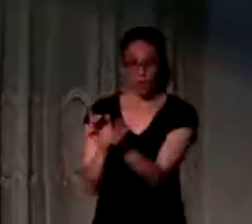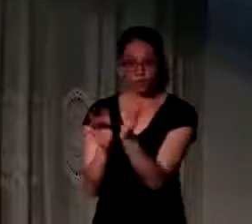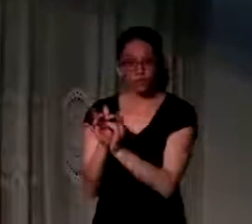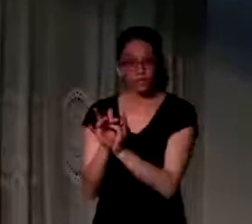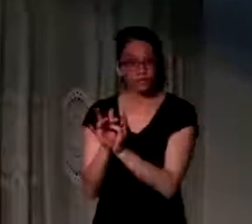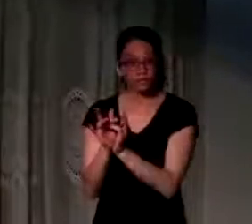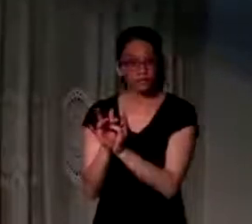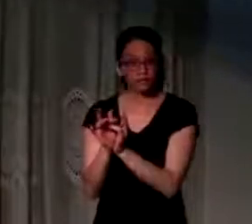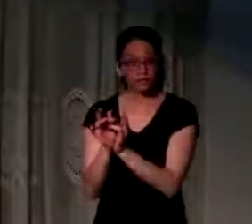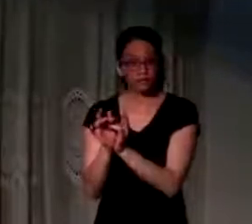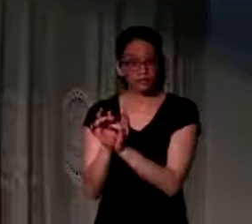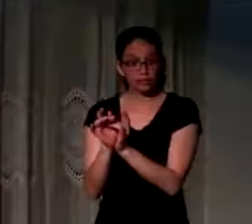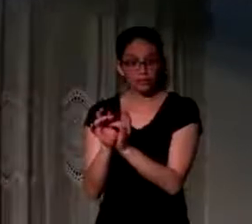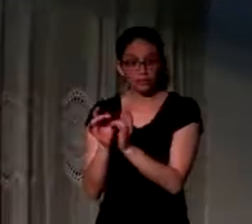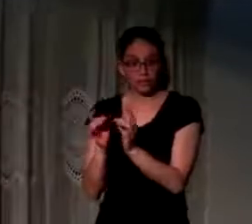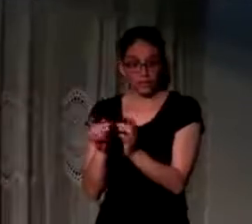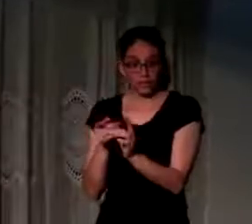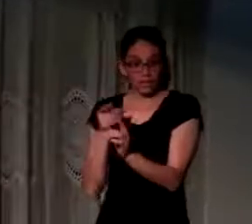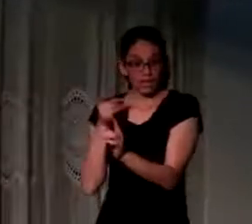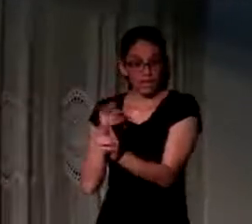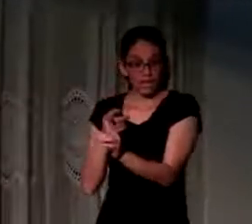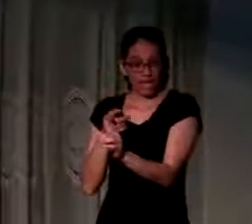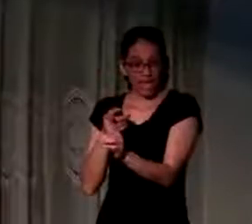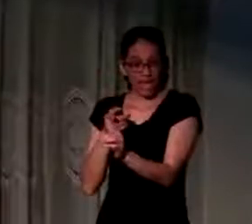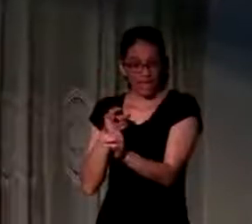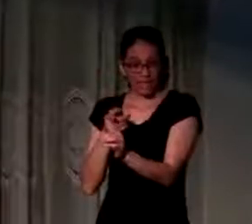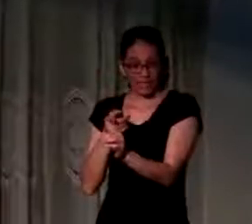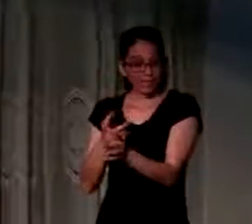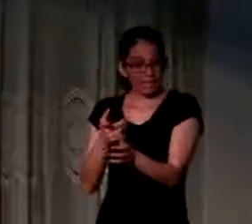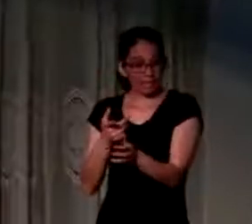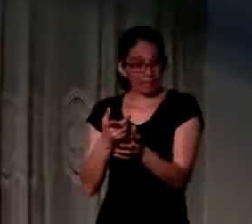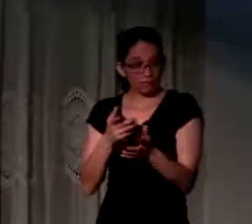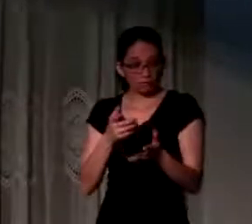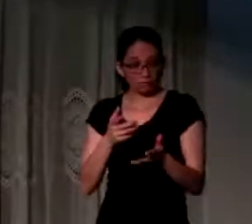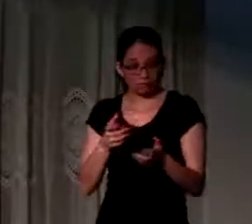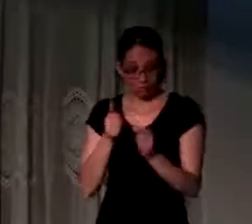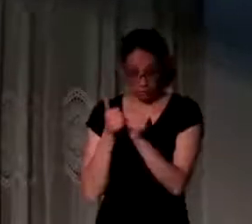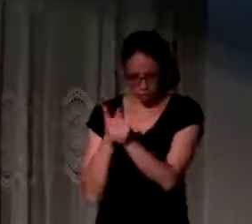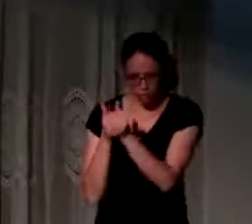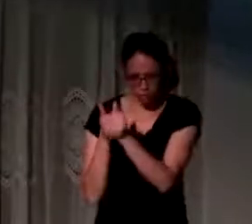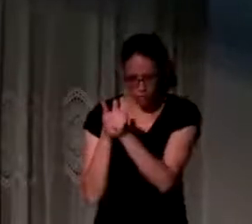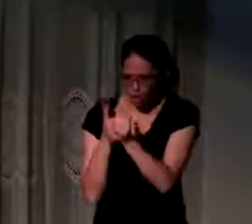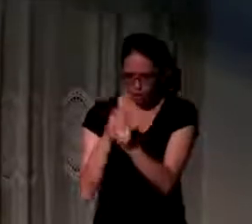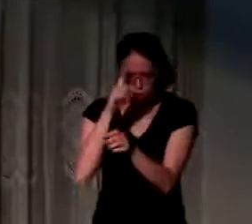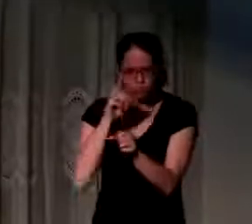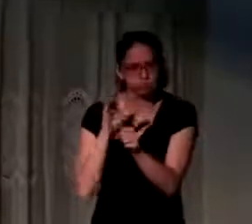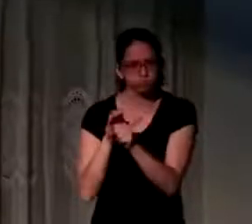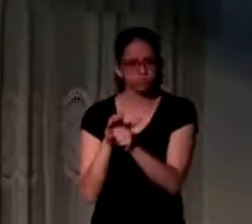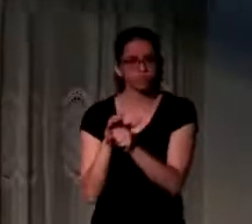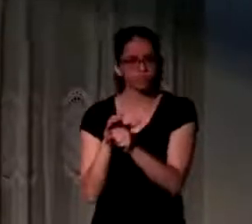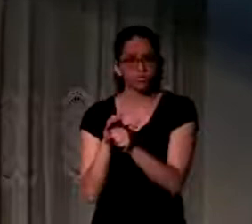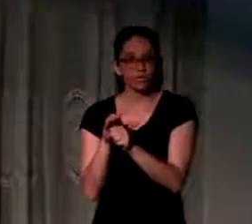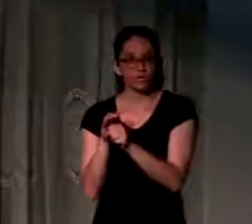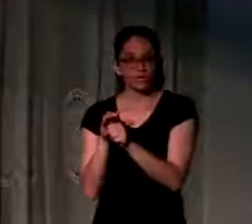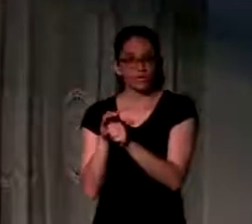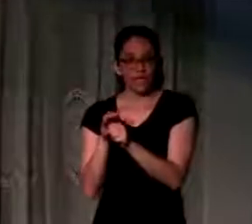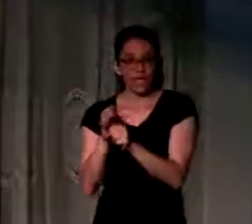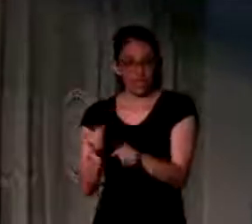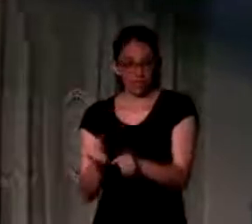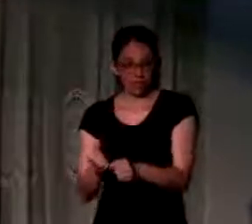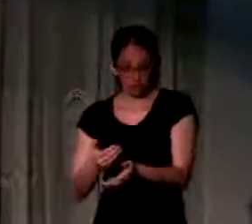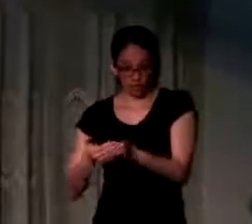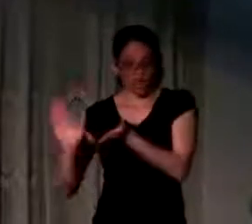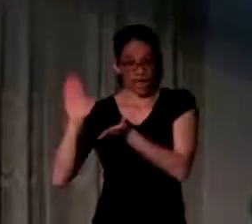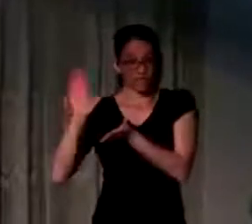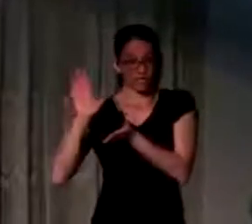to Rome itself, crusher of nations. They found themselves cast out of the synagogue. The rulers